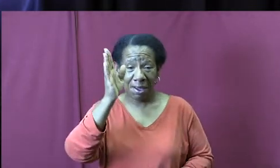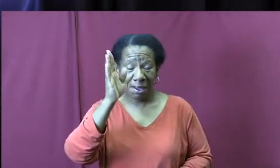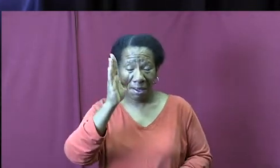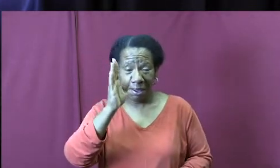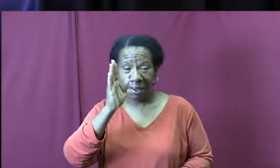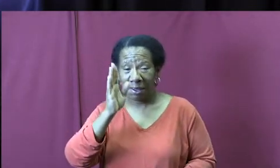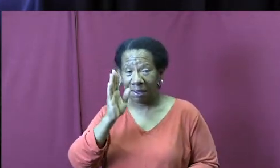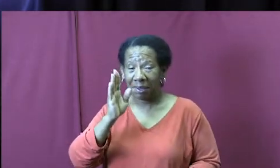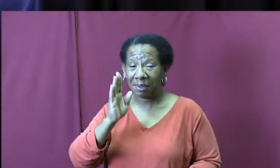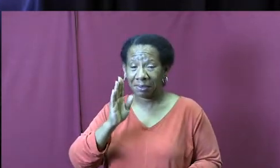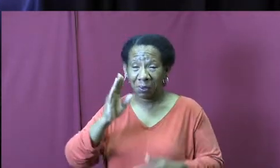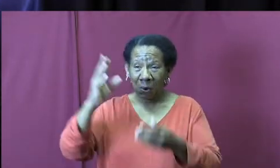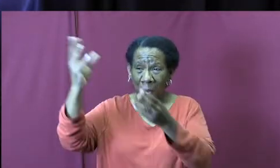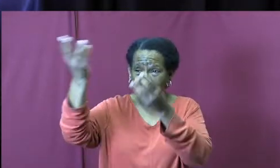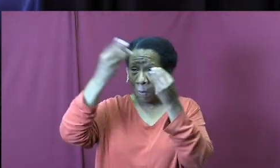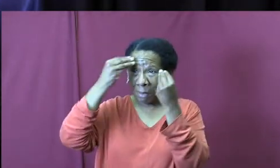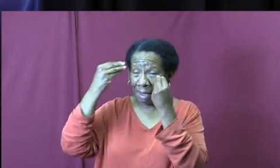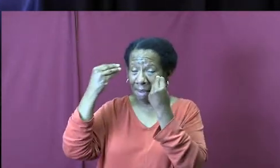believe God,